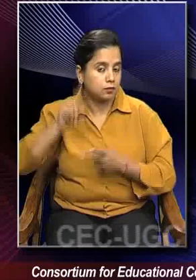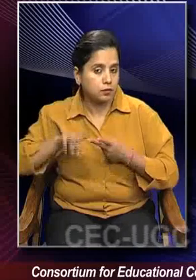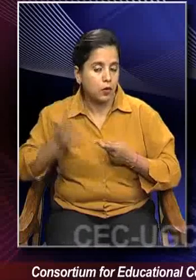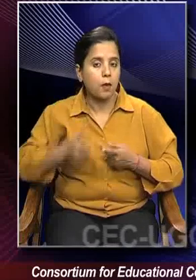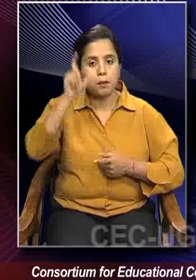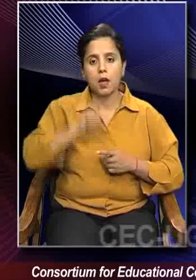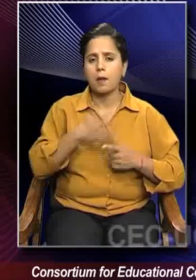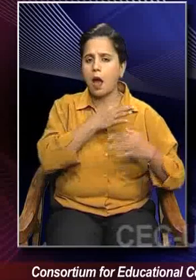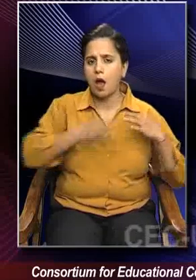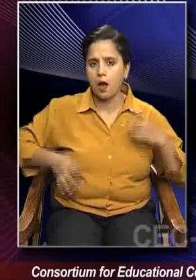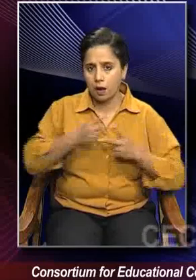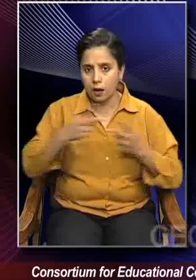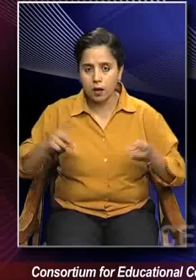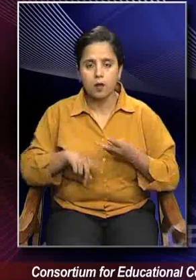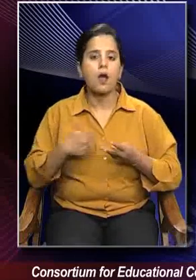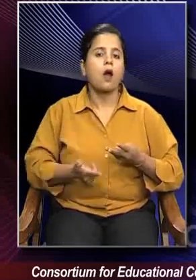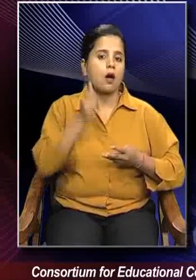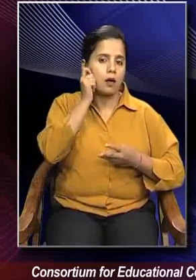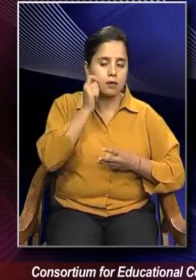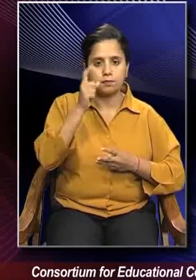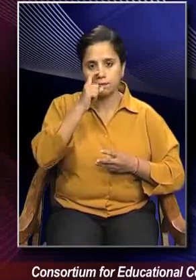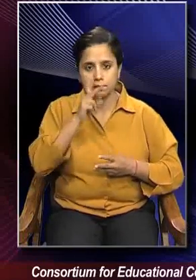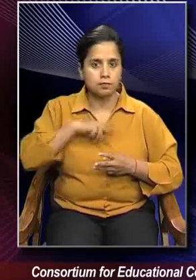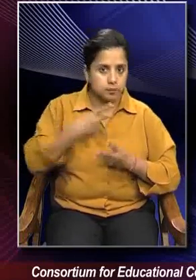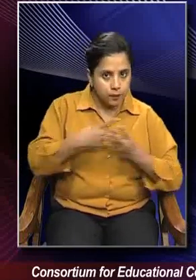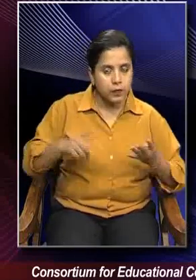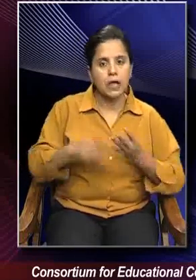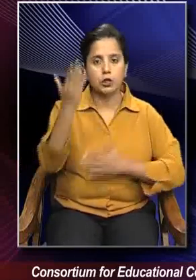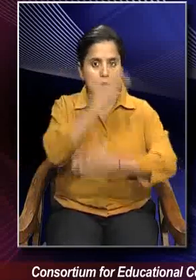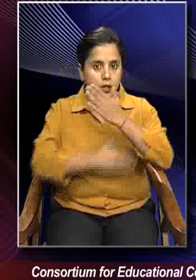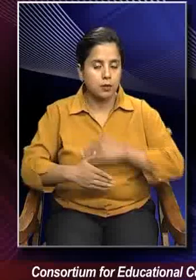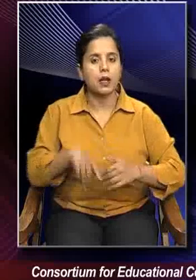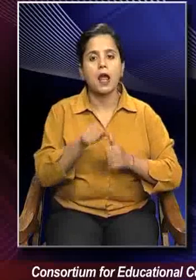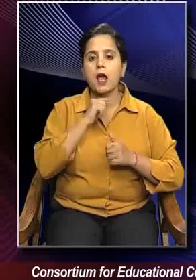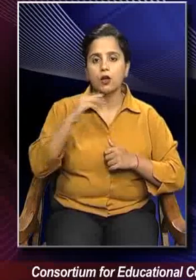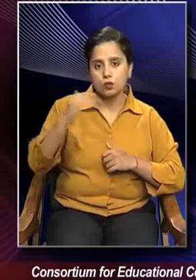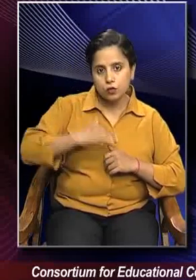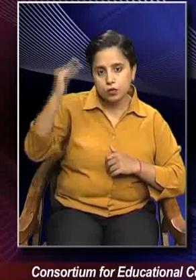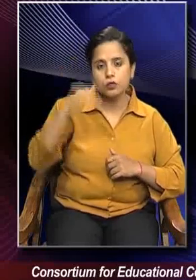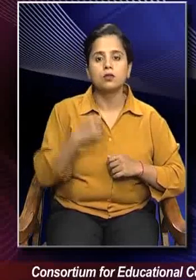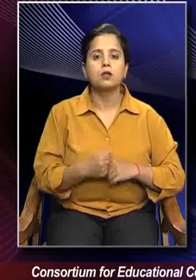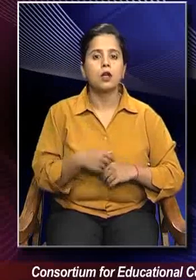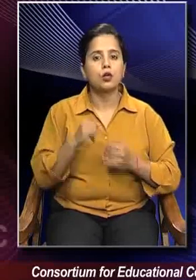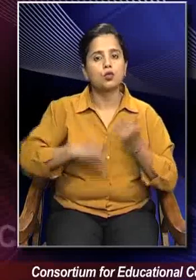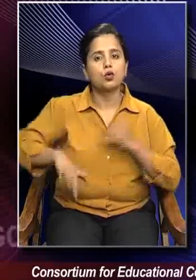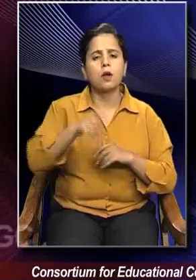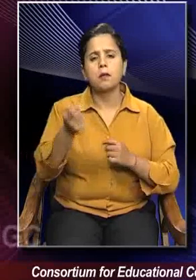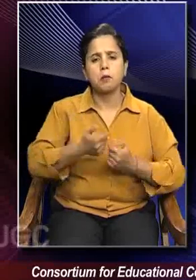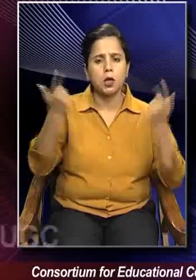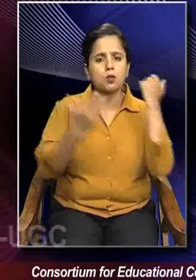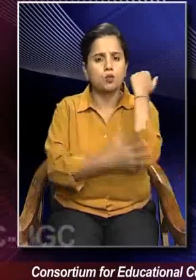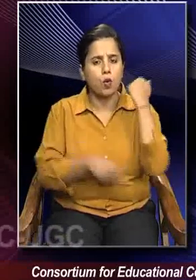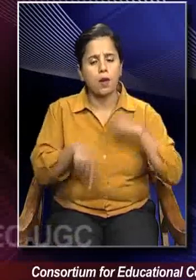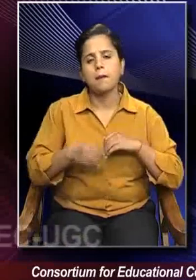gender, sexual orientation, disability, age, socio-economic status, and